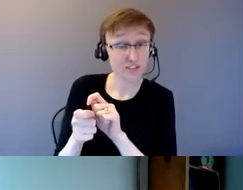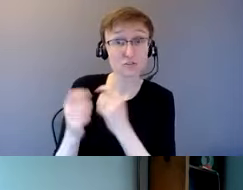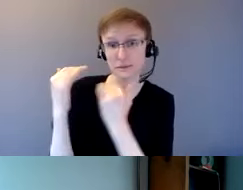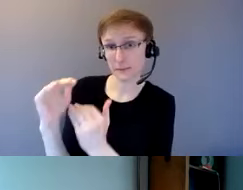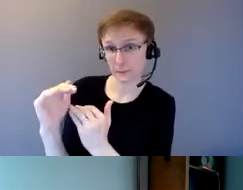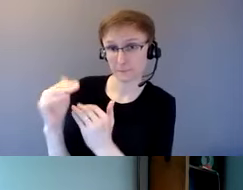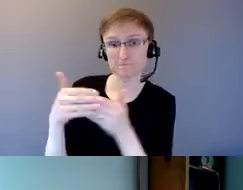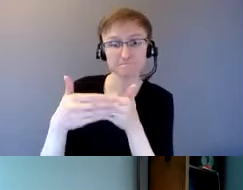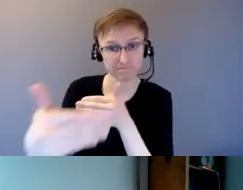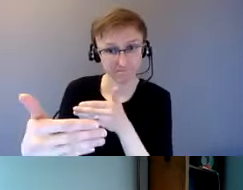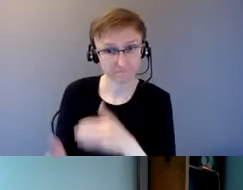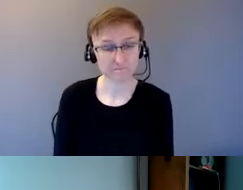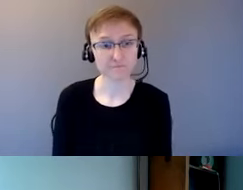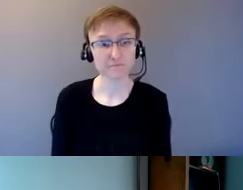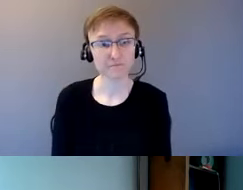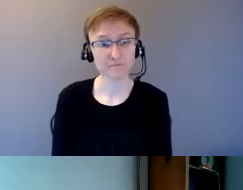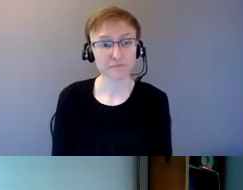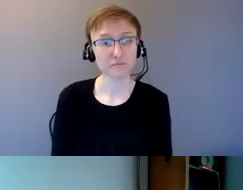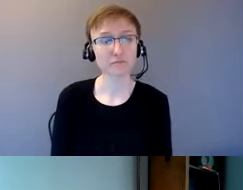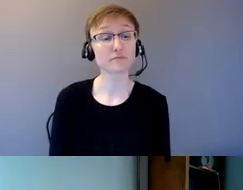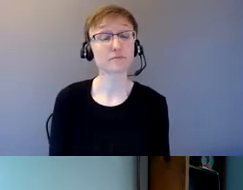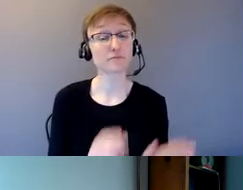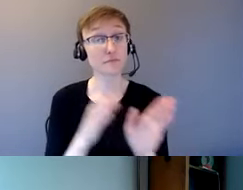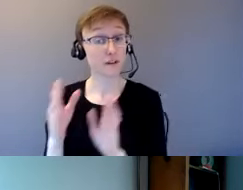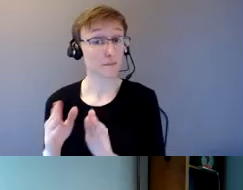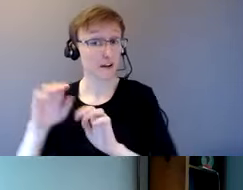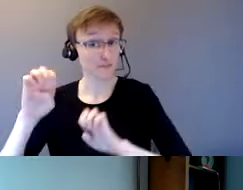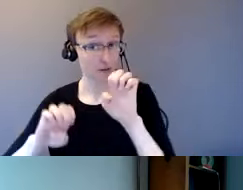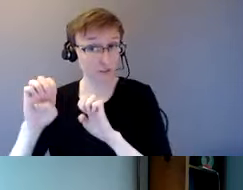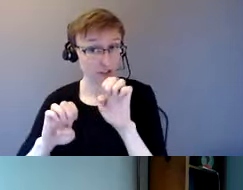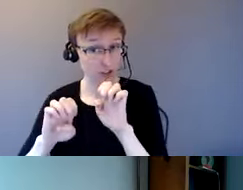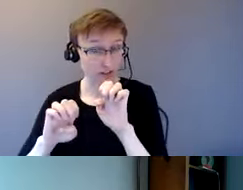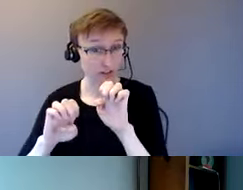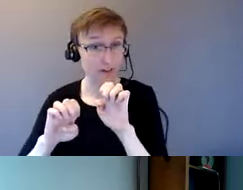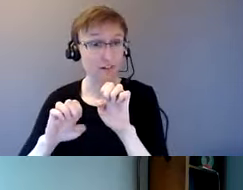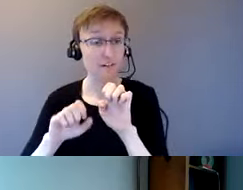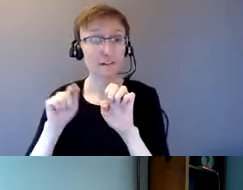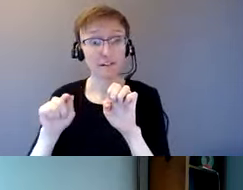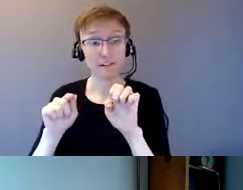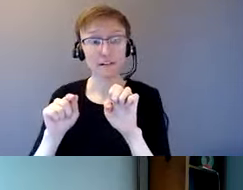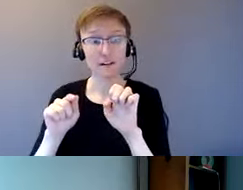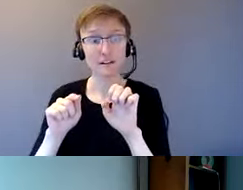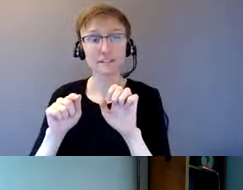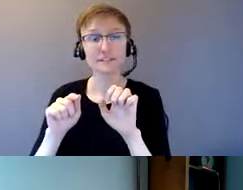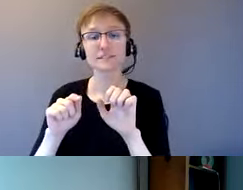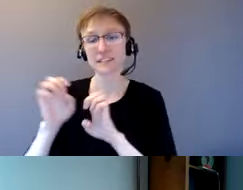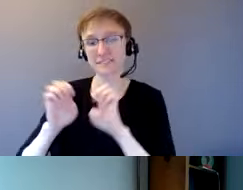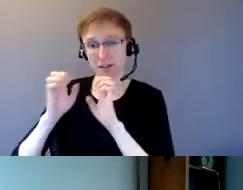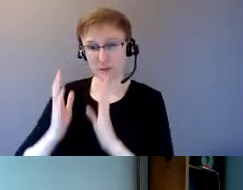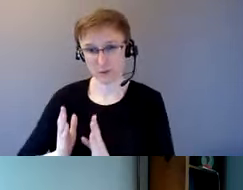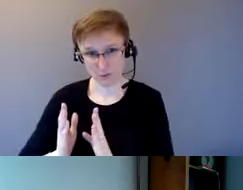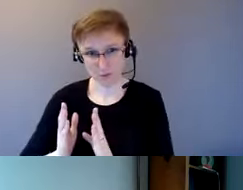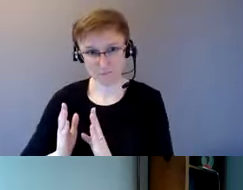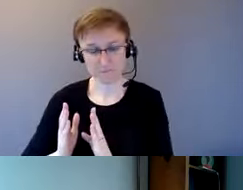forward. A capacity evaluation, in contrast, is completed by an evaluator. So